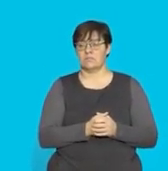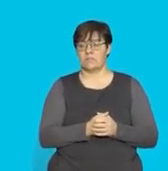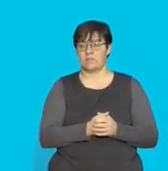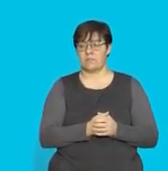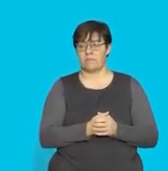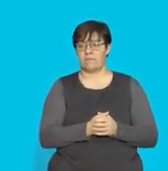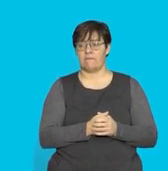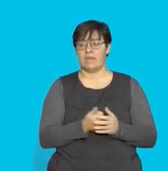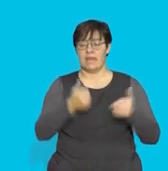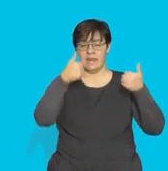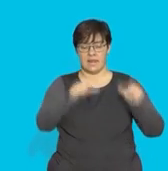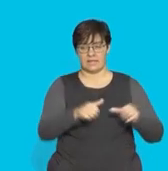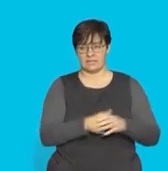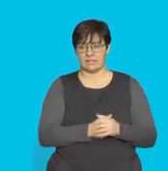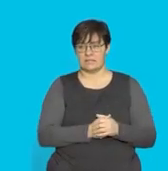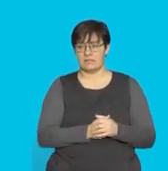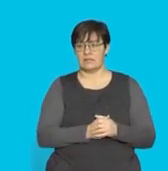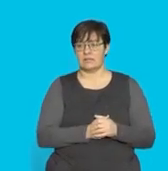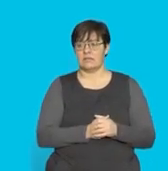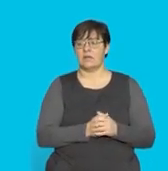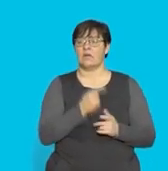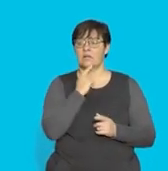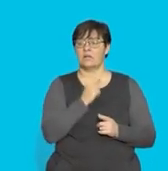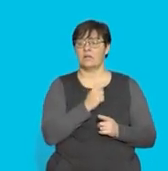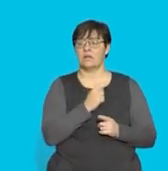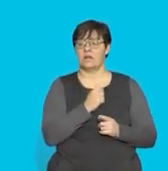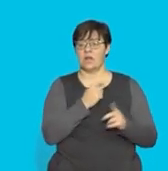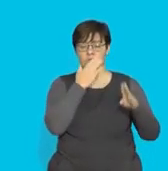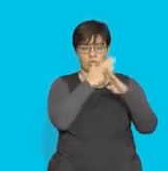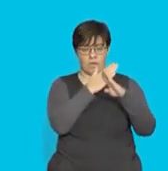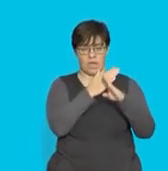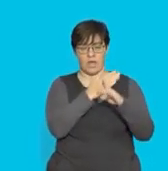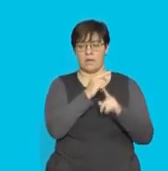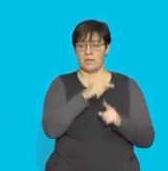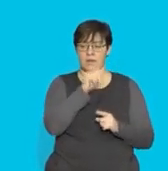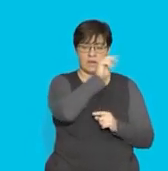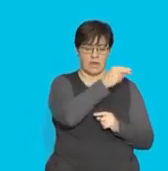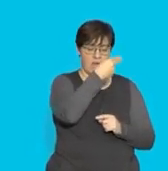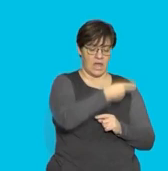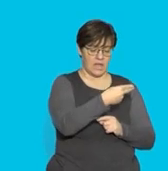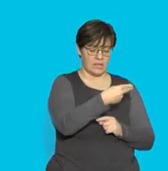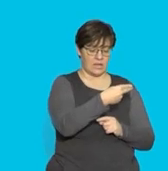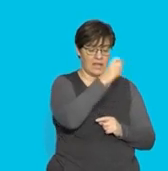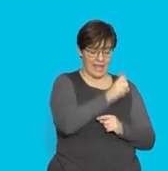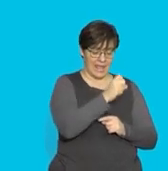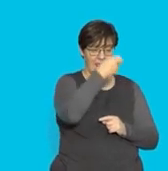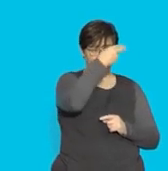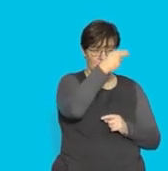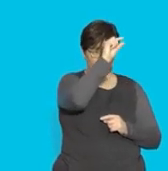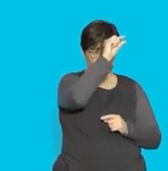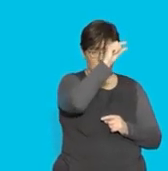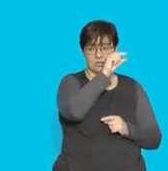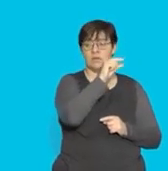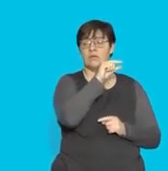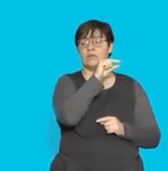into these gametes. The next bit requires that we use the Punnett square to illustrate the possibilities